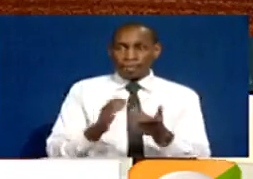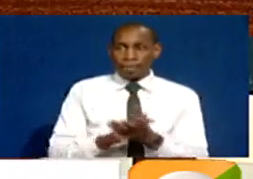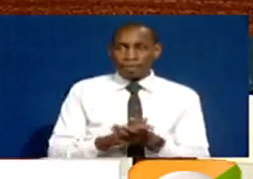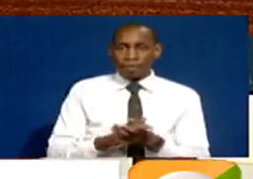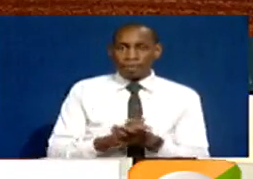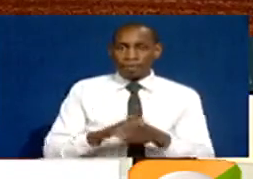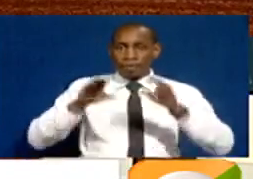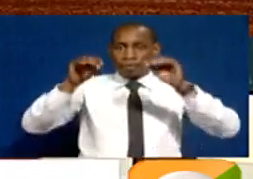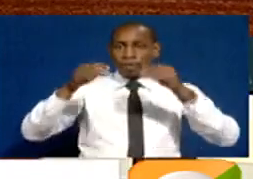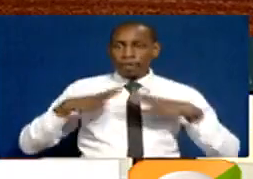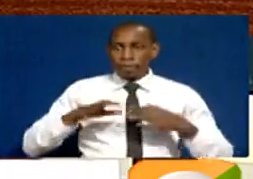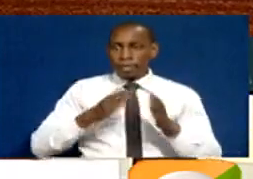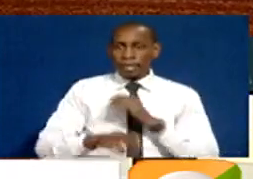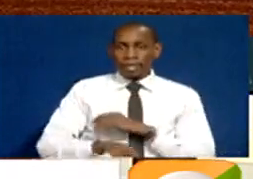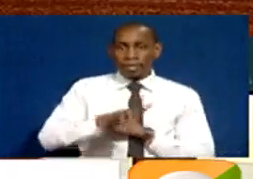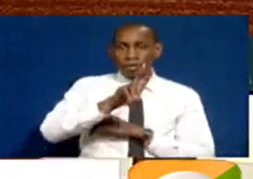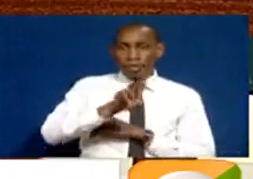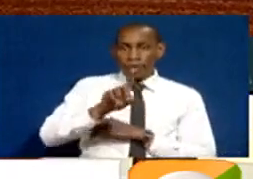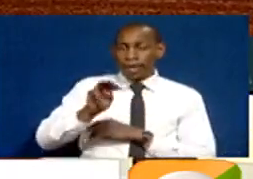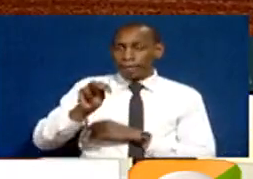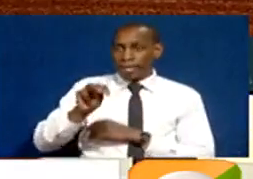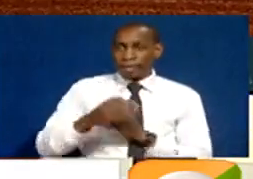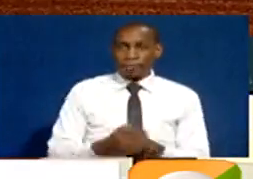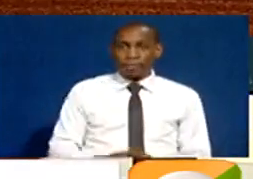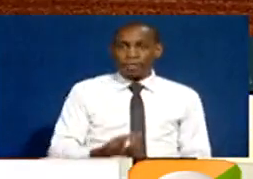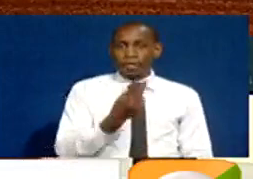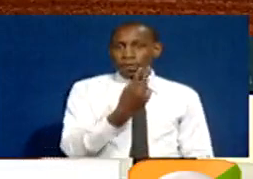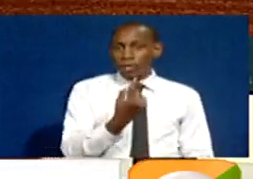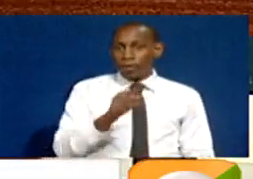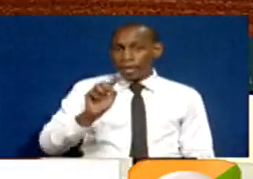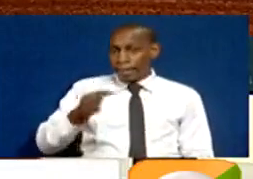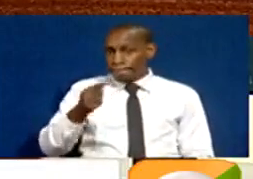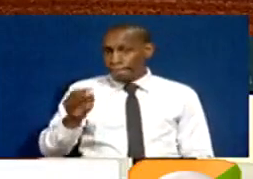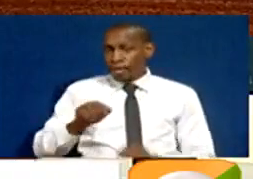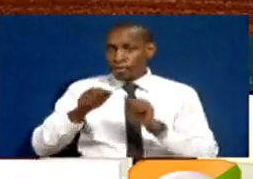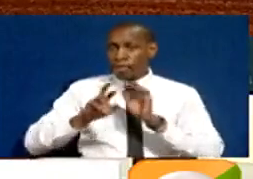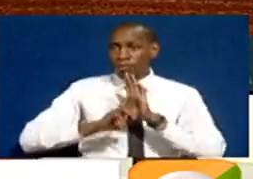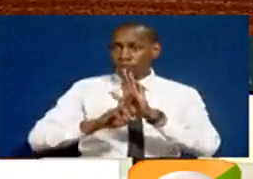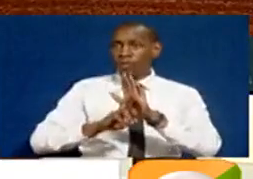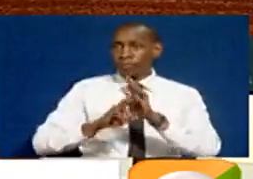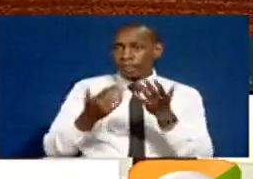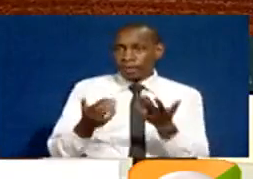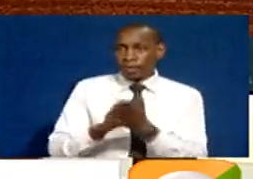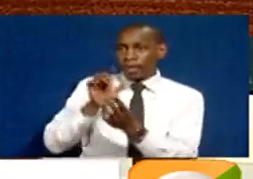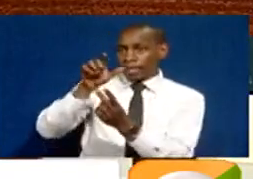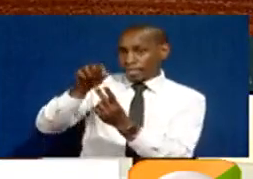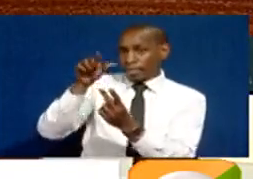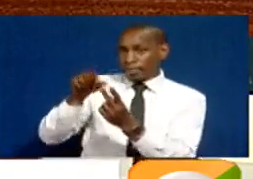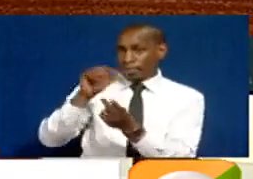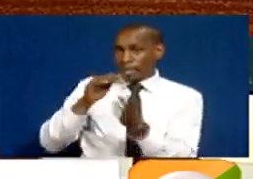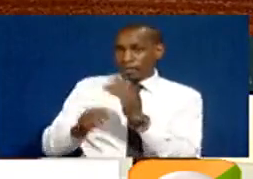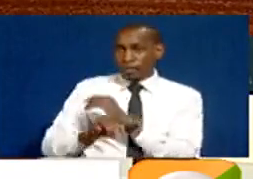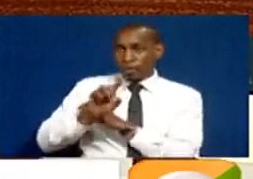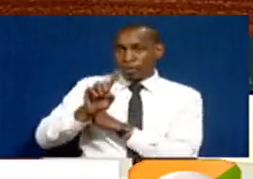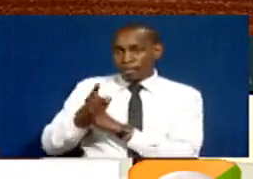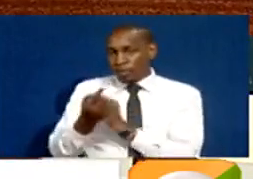eligible population that votes is about 21 million. 21 million, you can represent them with a sample of